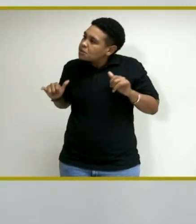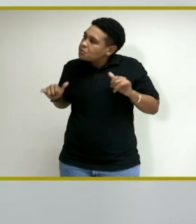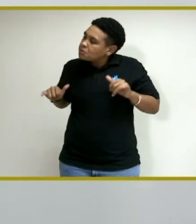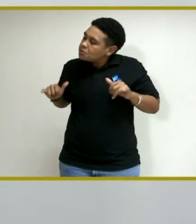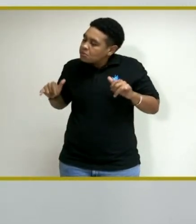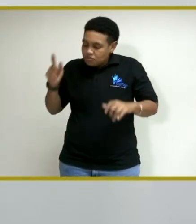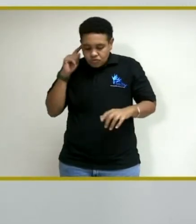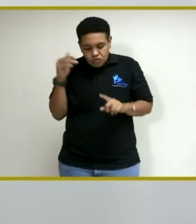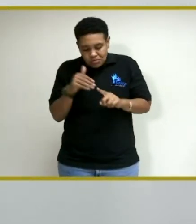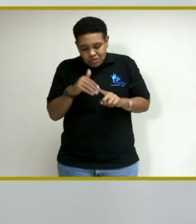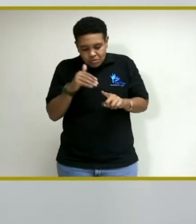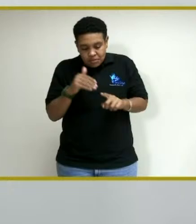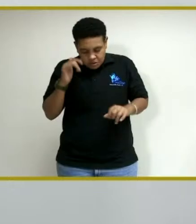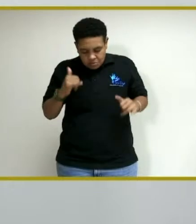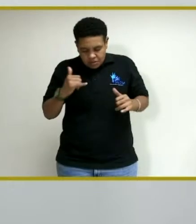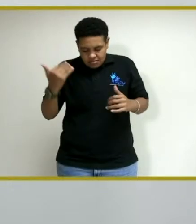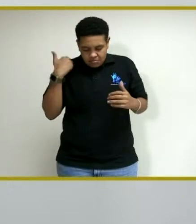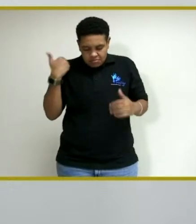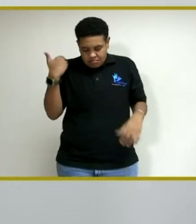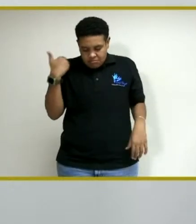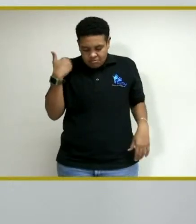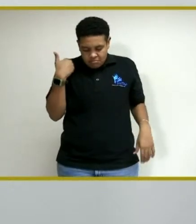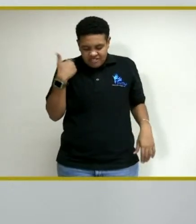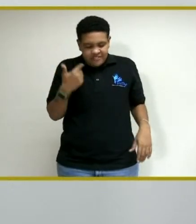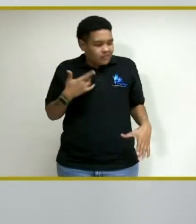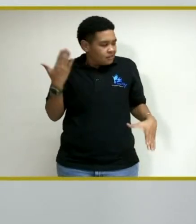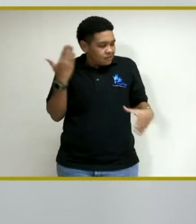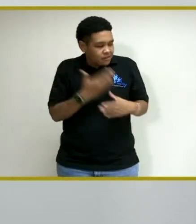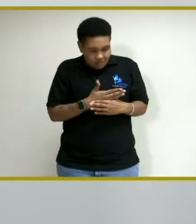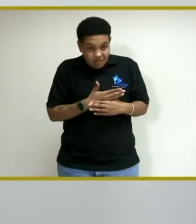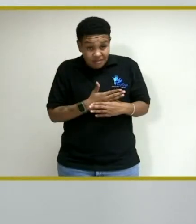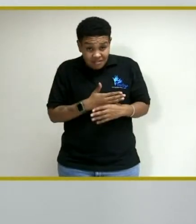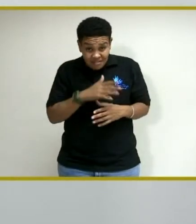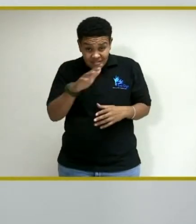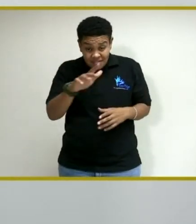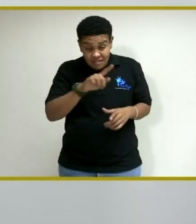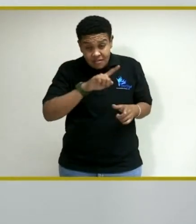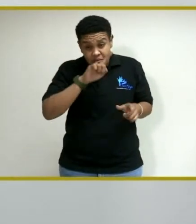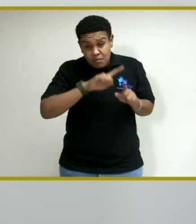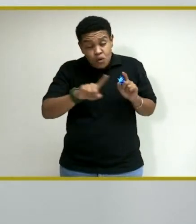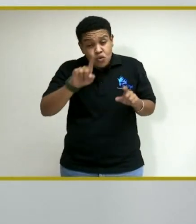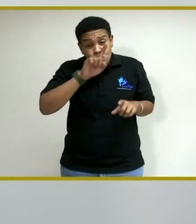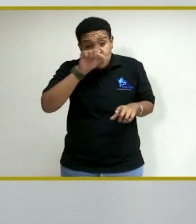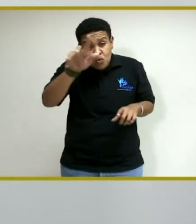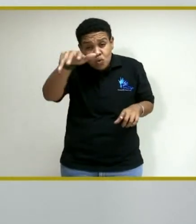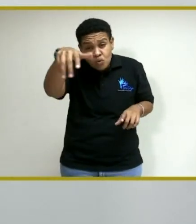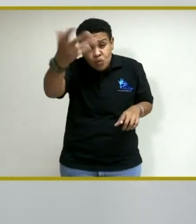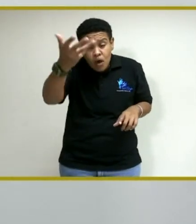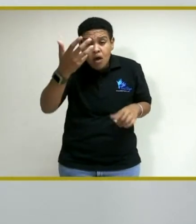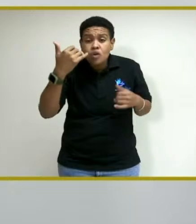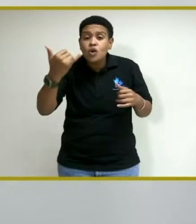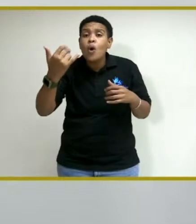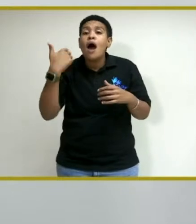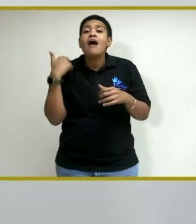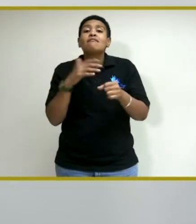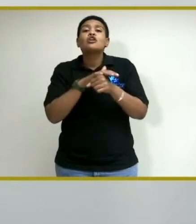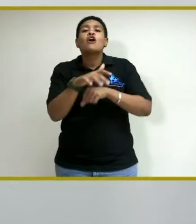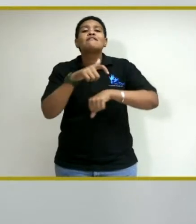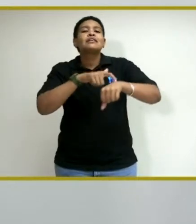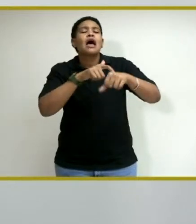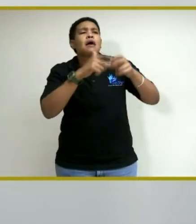restrictions. But the truth is that we now have enough time to see what works and